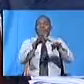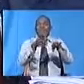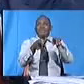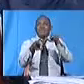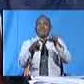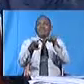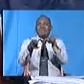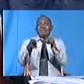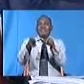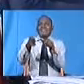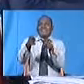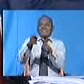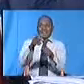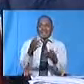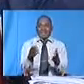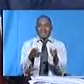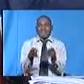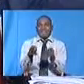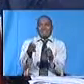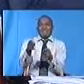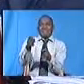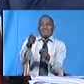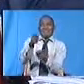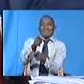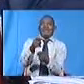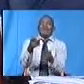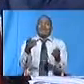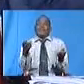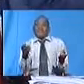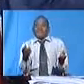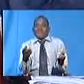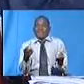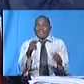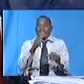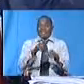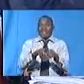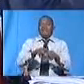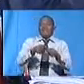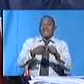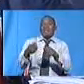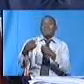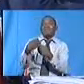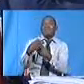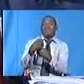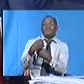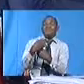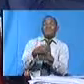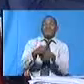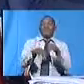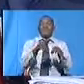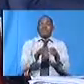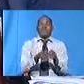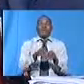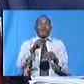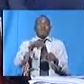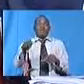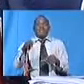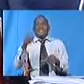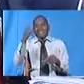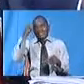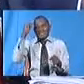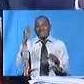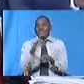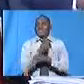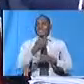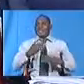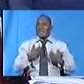continued trickling in, the trend had changed. It had changed. It had changed. It had become clear by the next